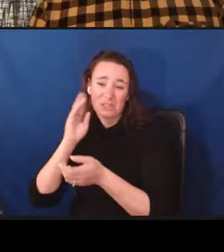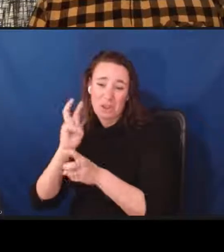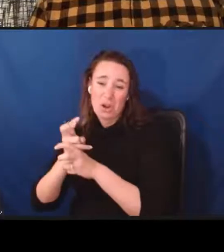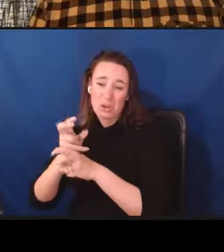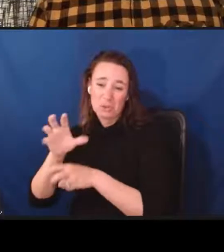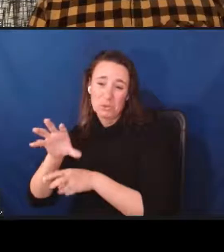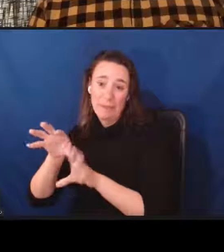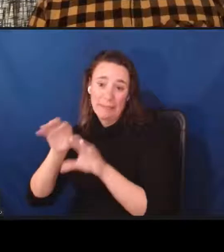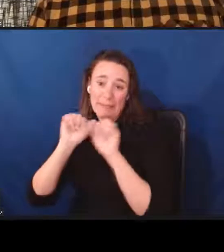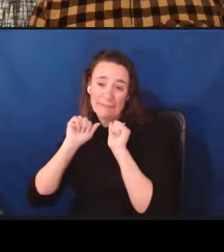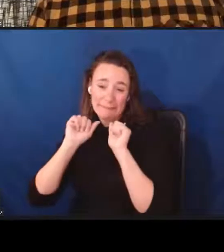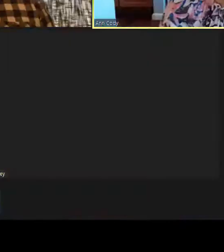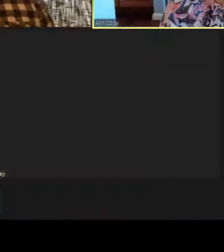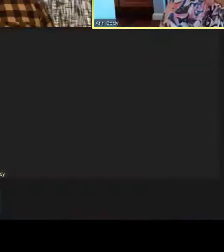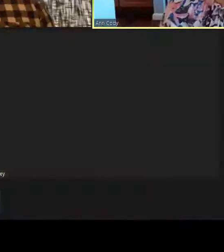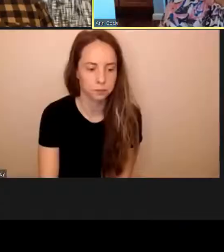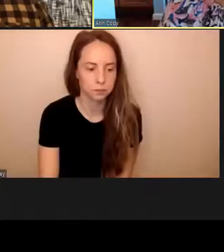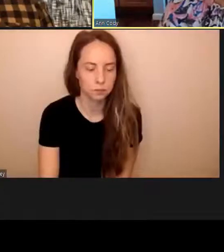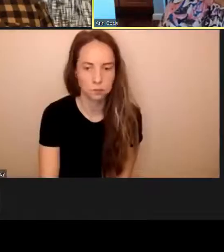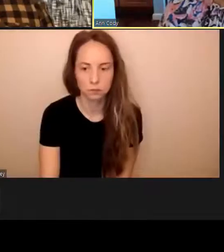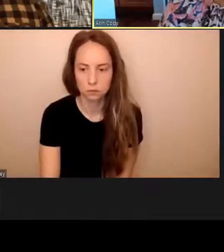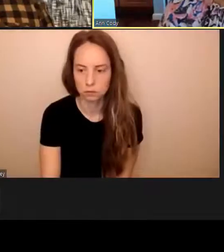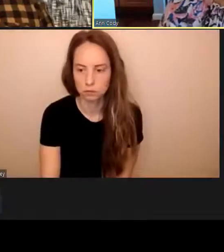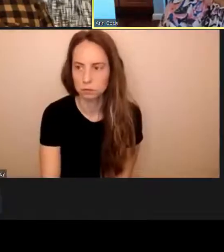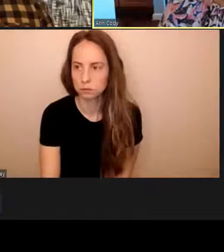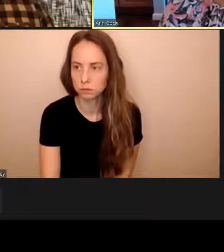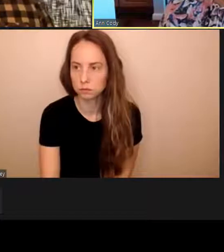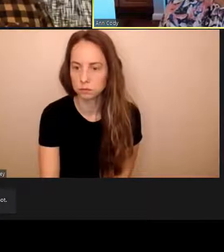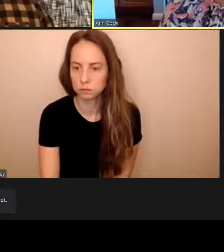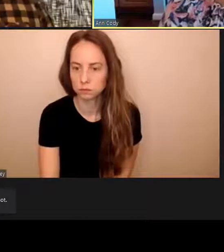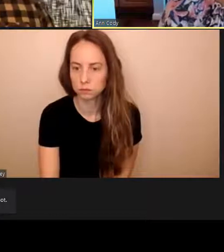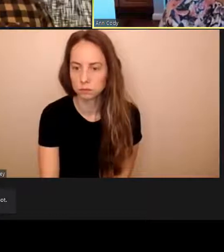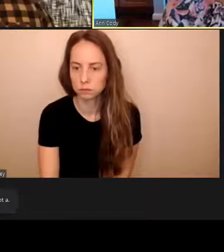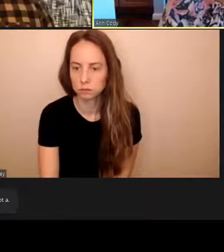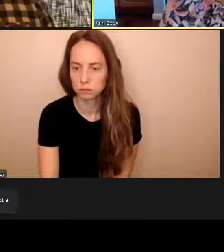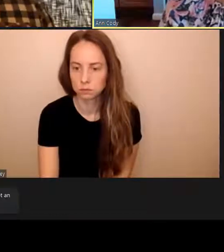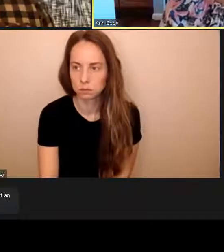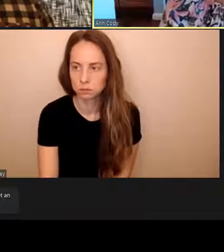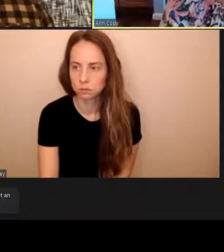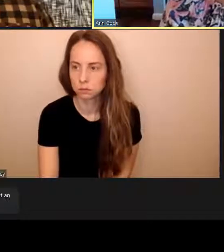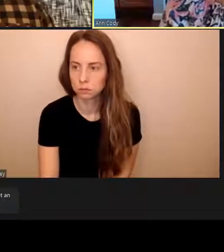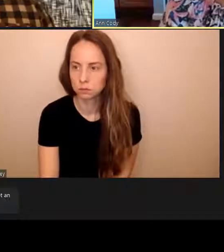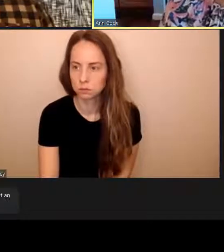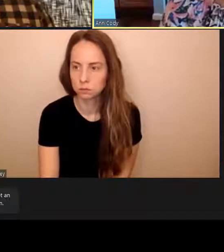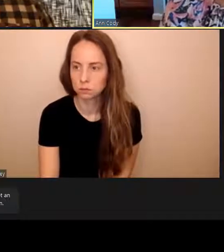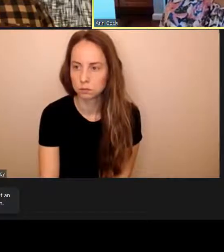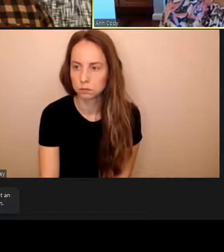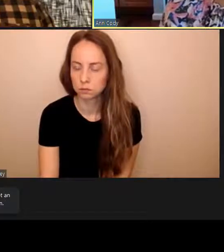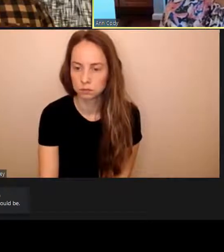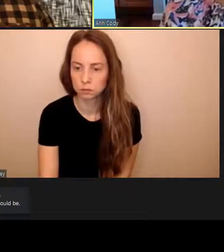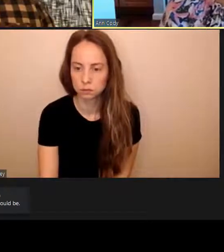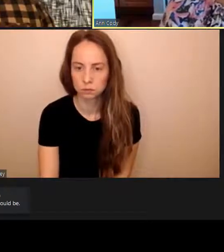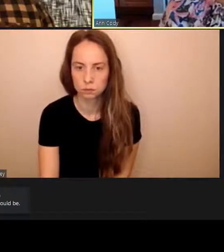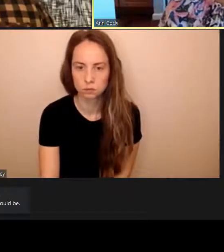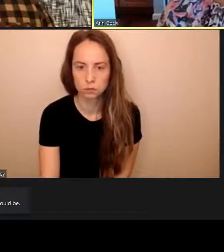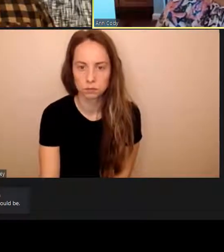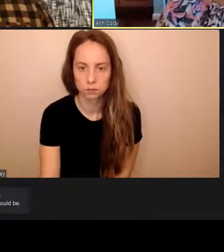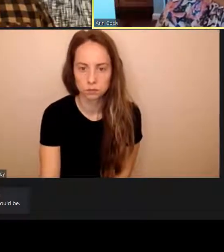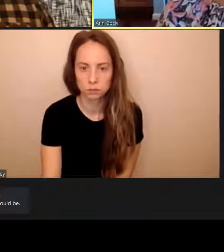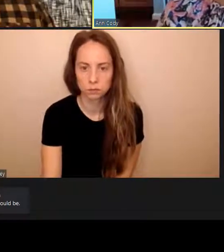essentially. And that's not an environment that a young person should be in.